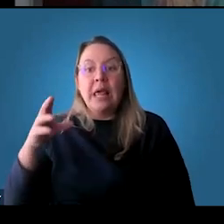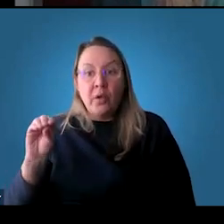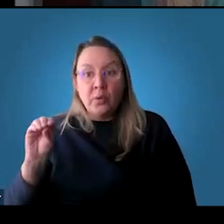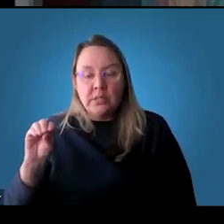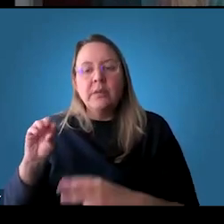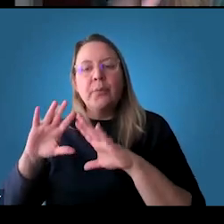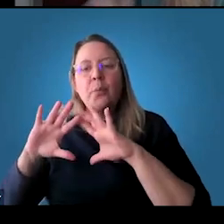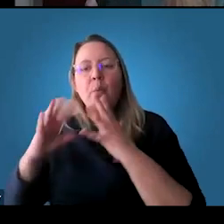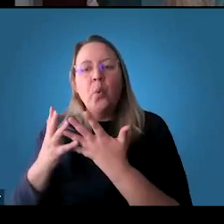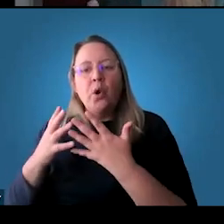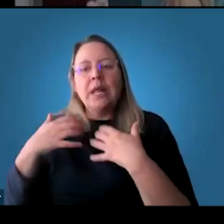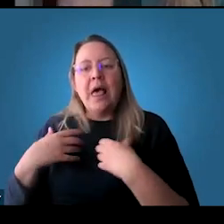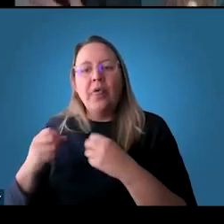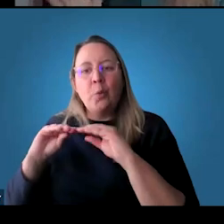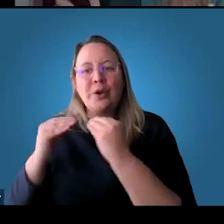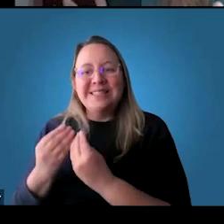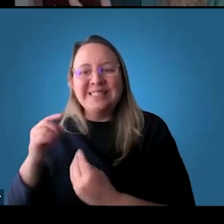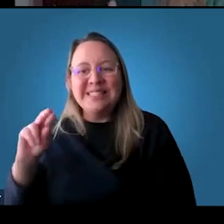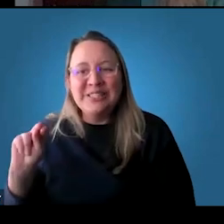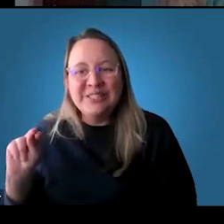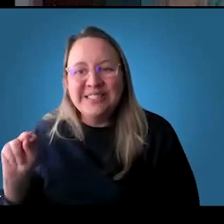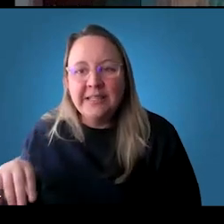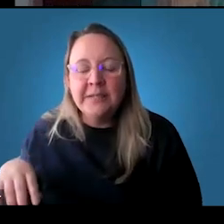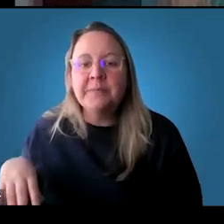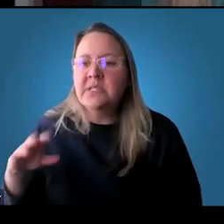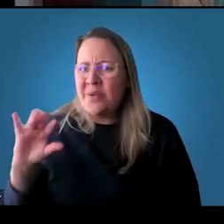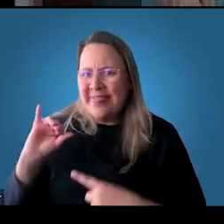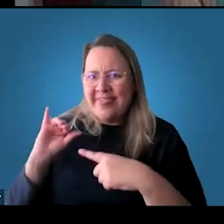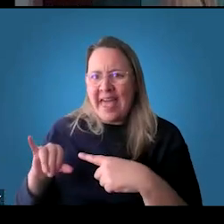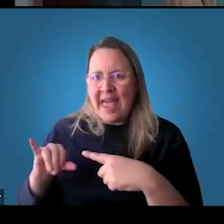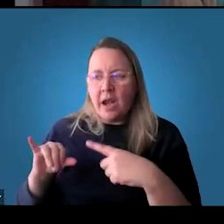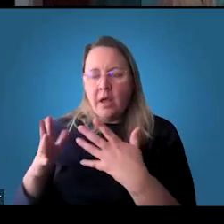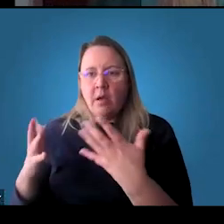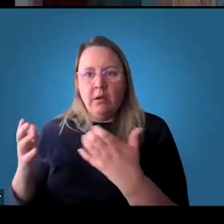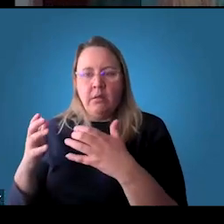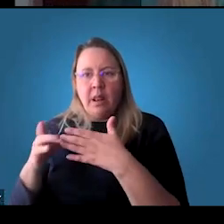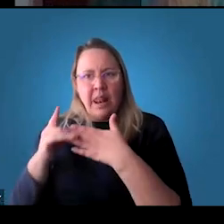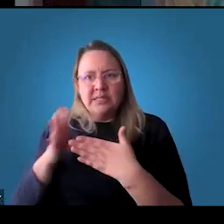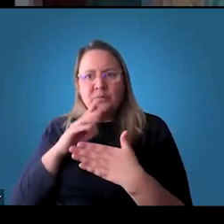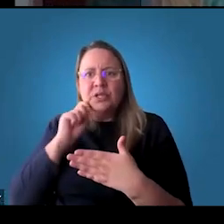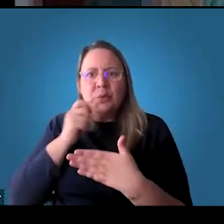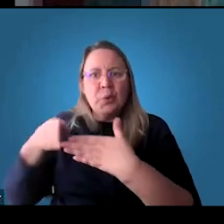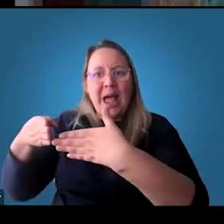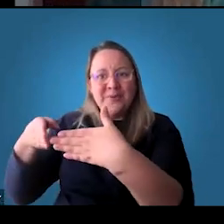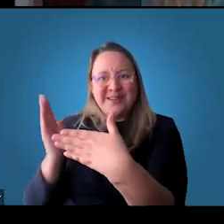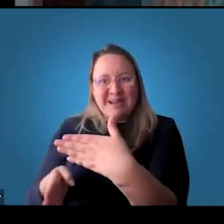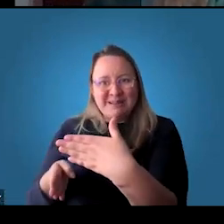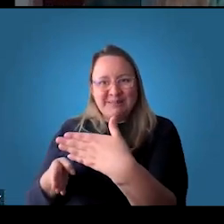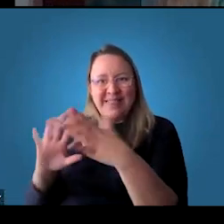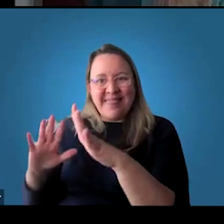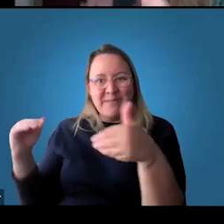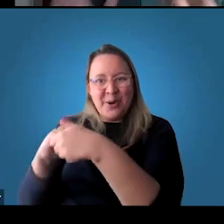got an example of how outputs, even more traditional ones like media coverage, led to some really cool outcomes, the